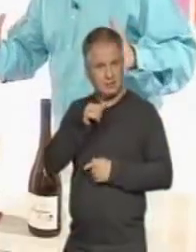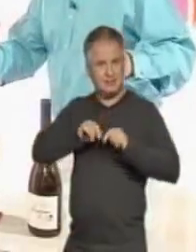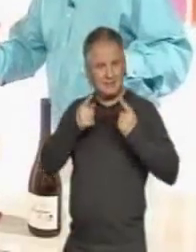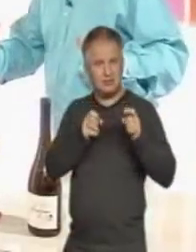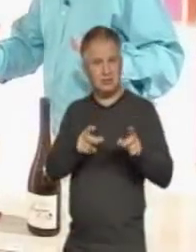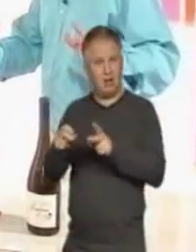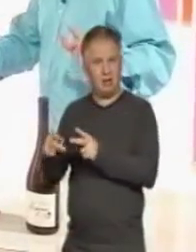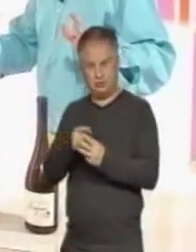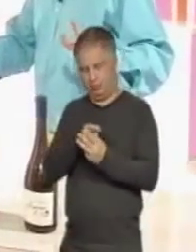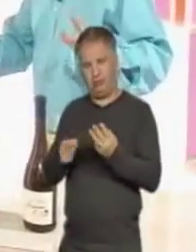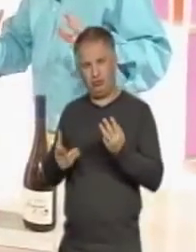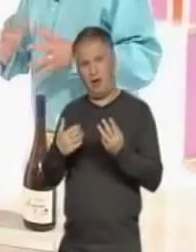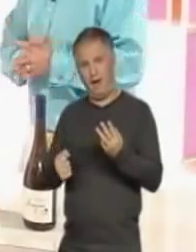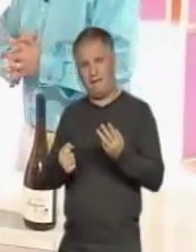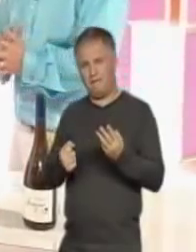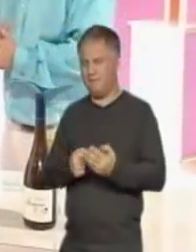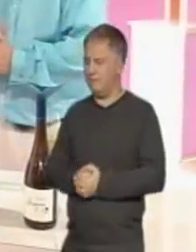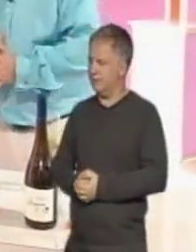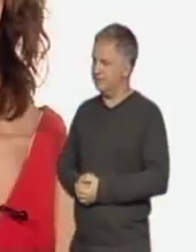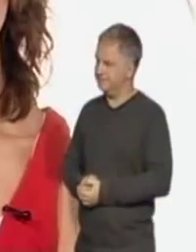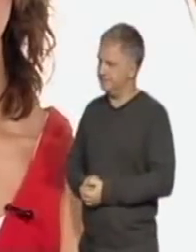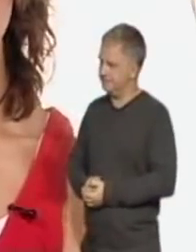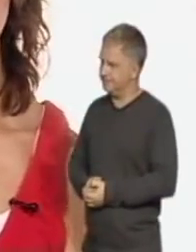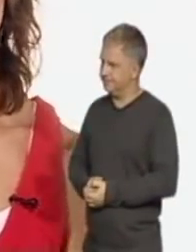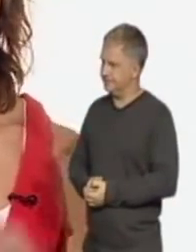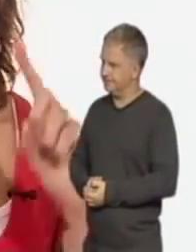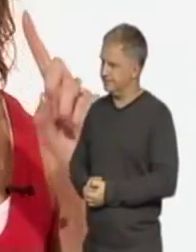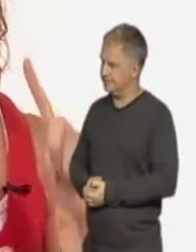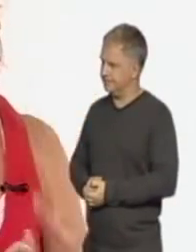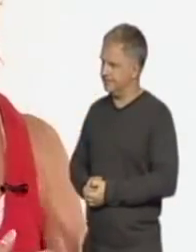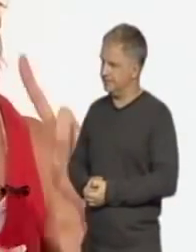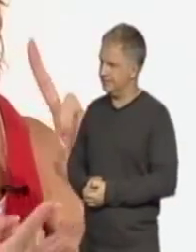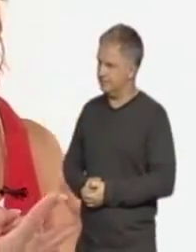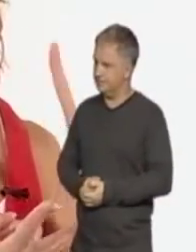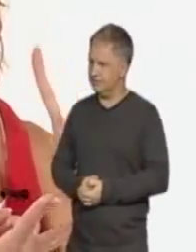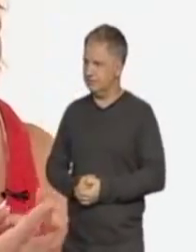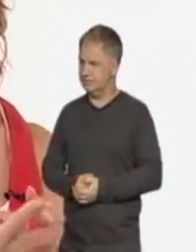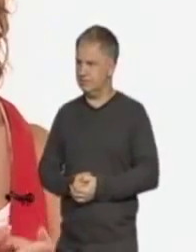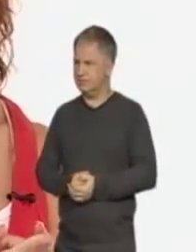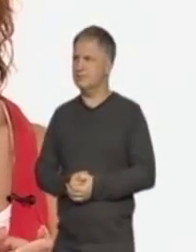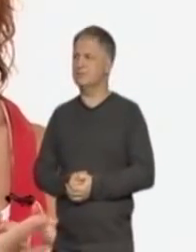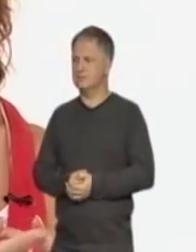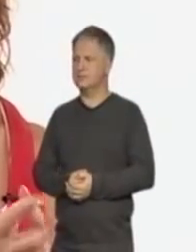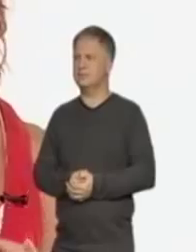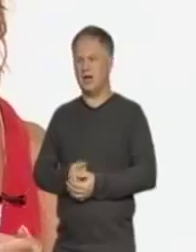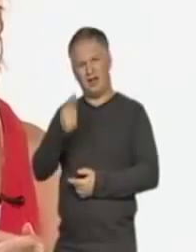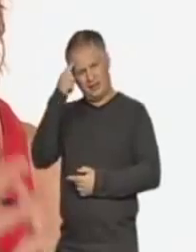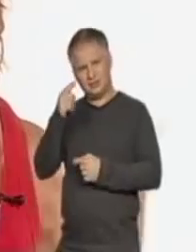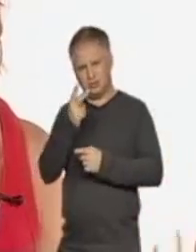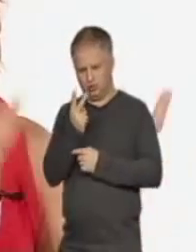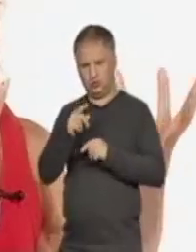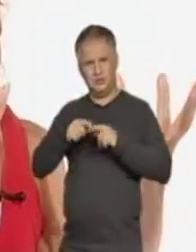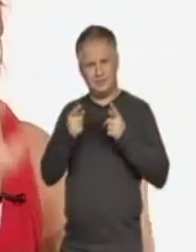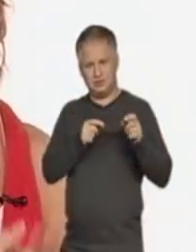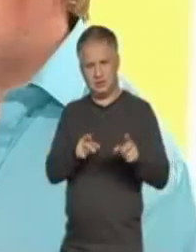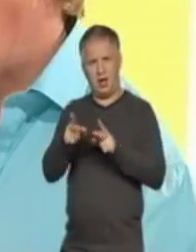I've got three here that are going to appeal to loads of different palates. Brilliant. And Sauvignon Blanc can be divided into two quite distinct styles, depending on the climate where the